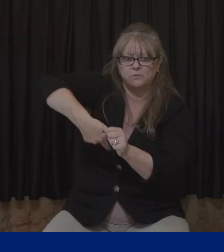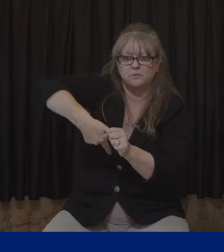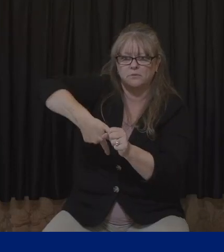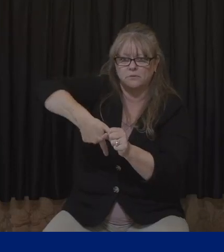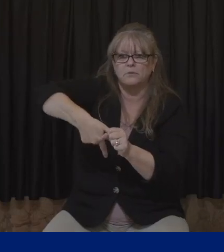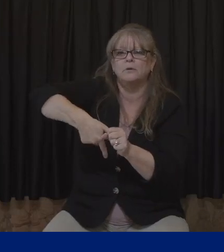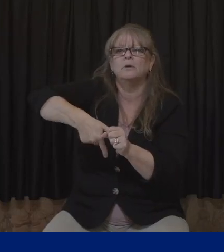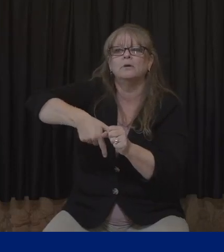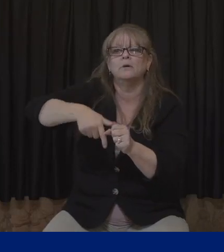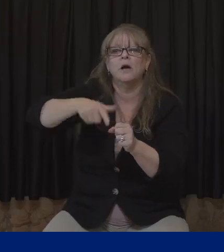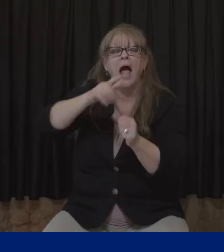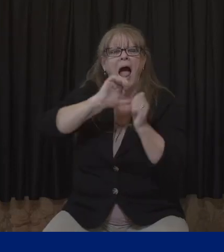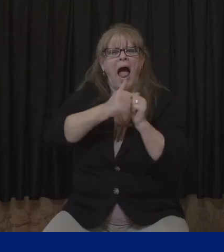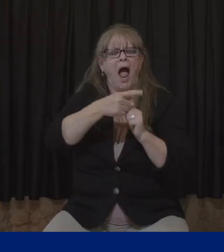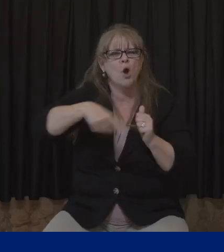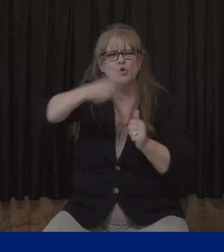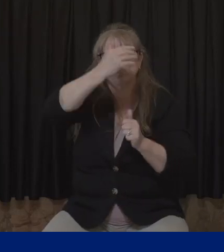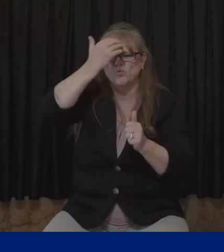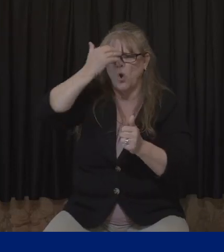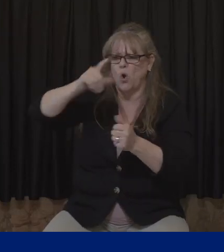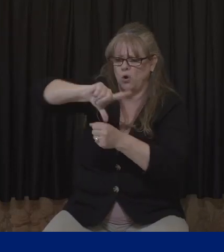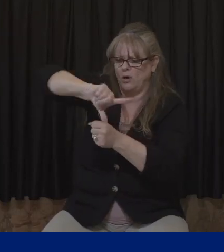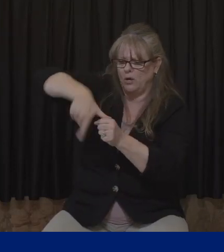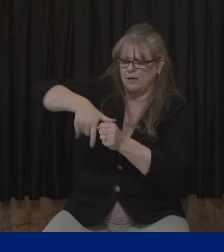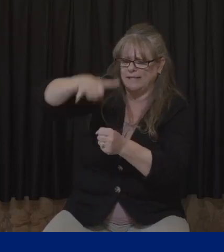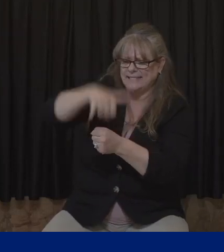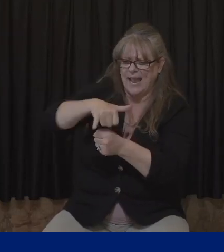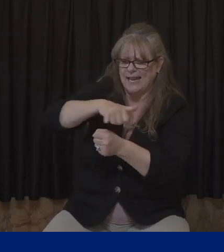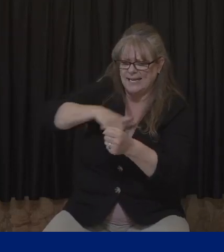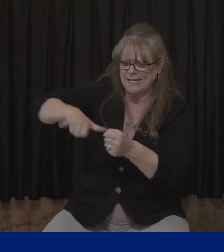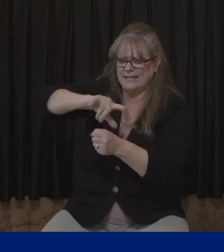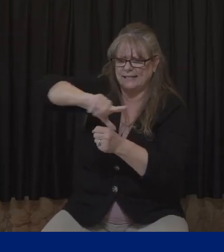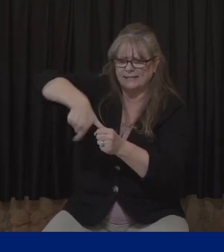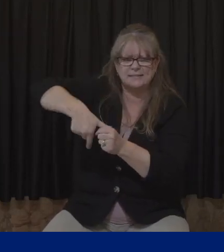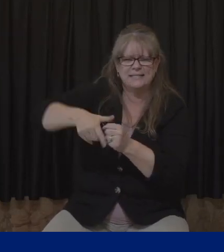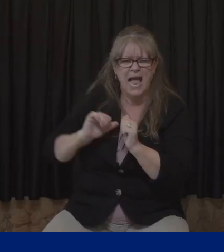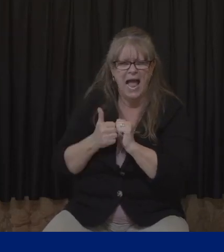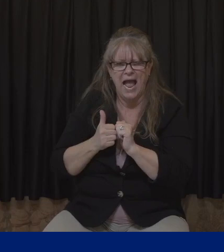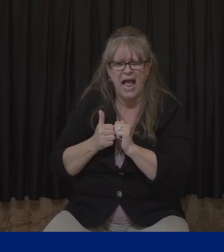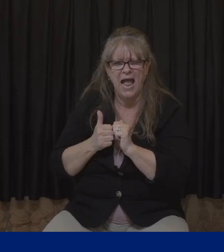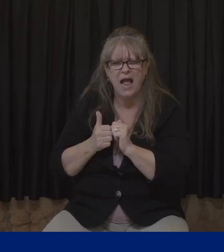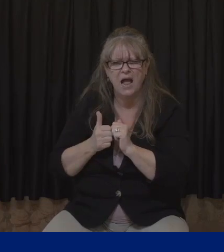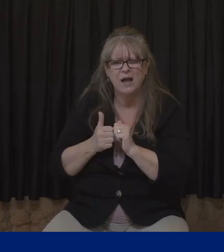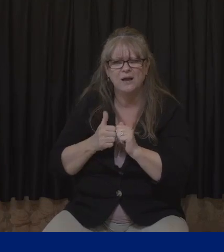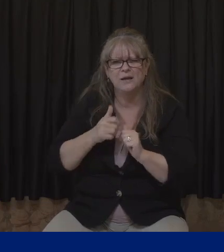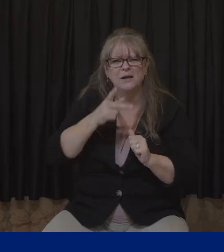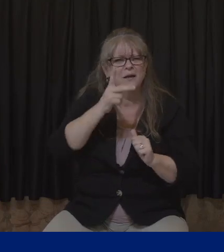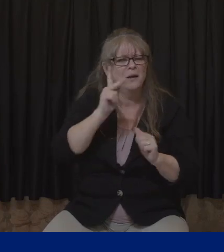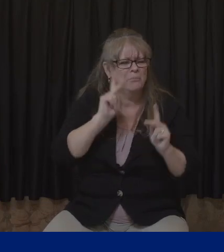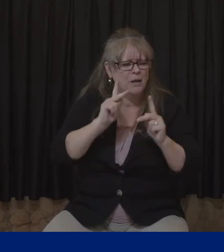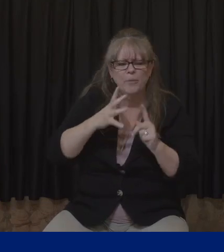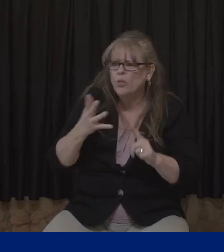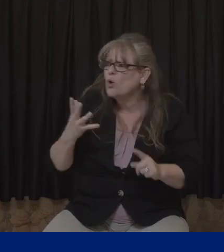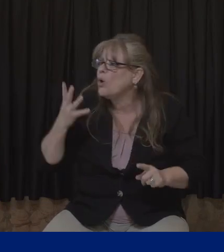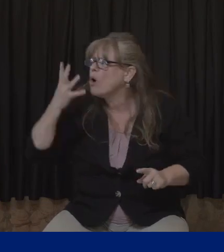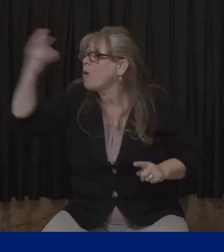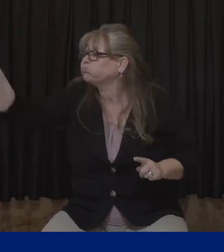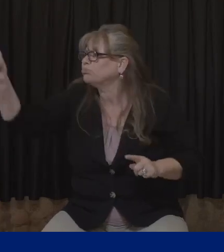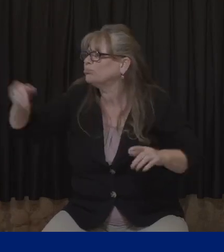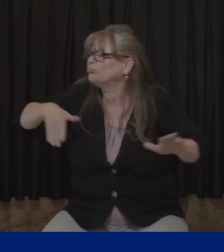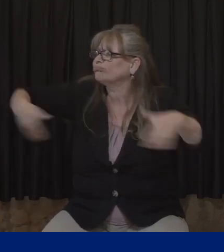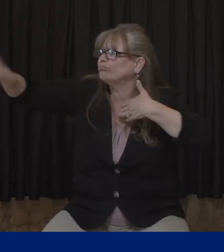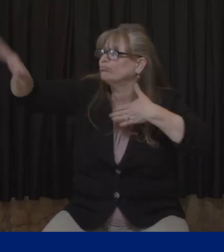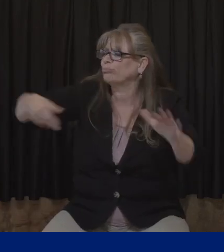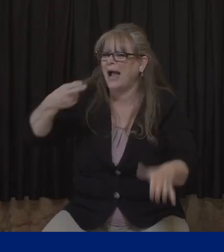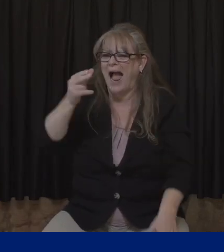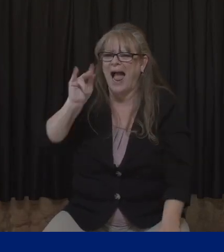How are you going to keep people within 10 miles? Certainly people are going to hikes and things like that. Yeah, so, most Coloradans, I dare